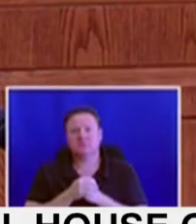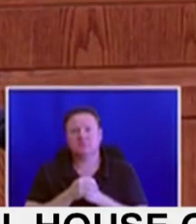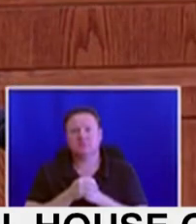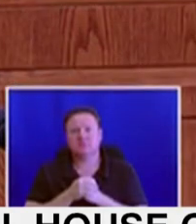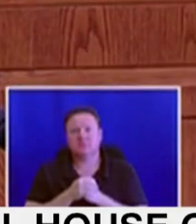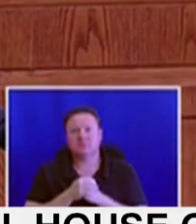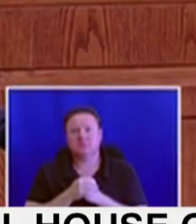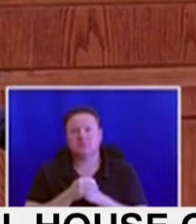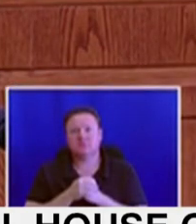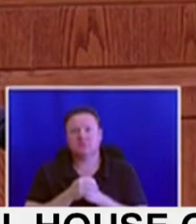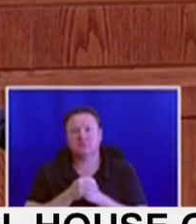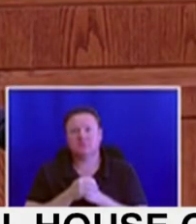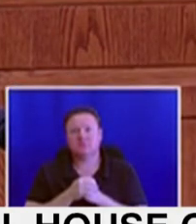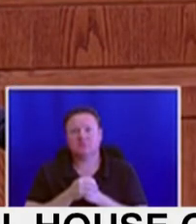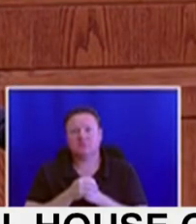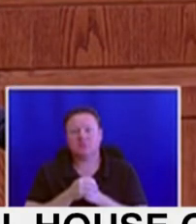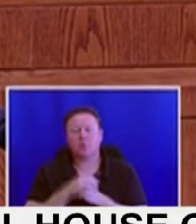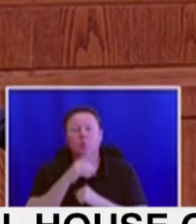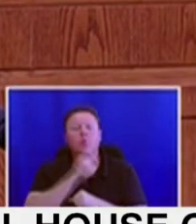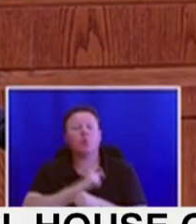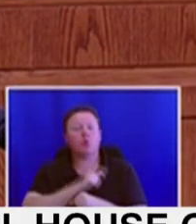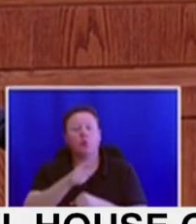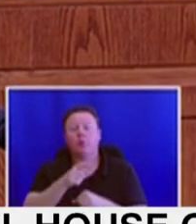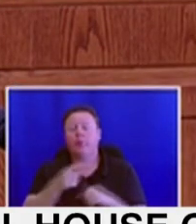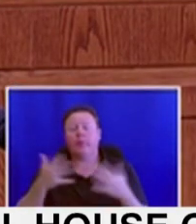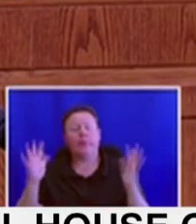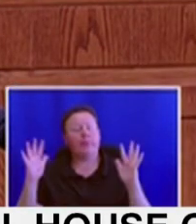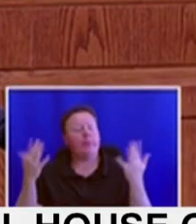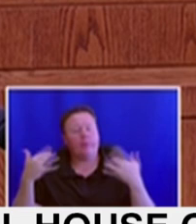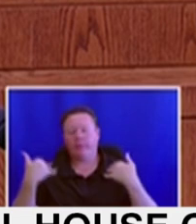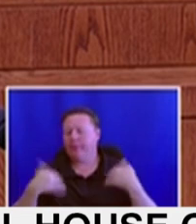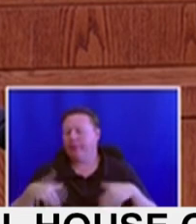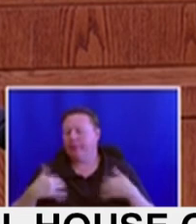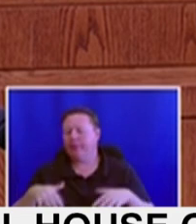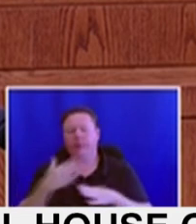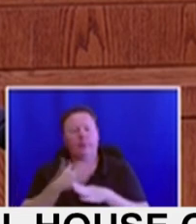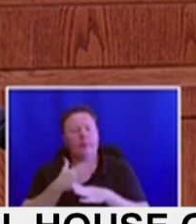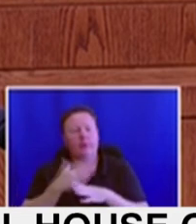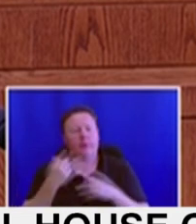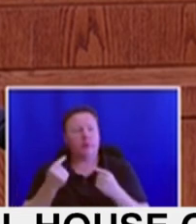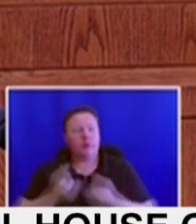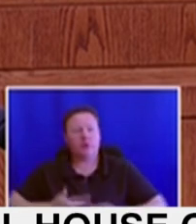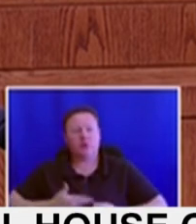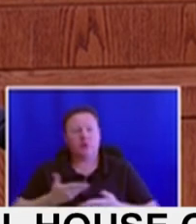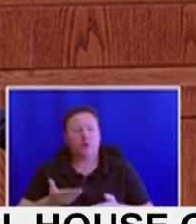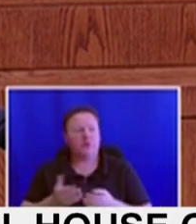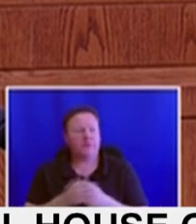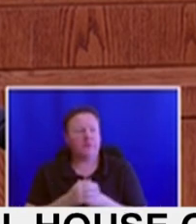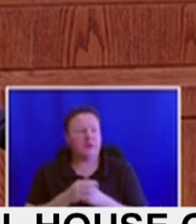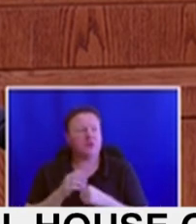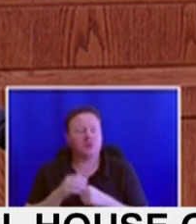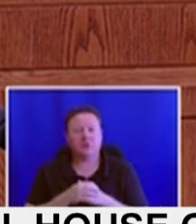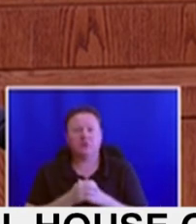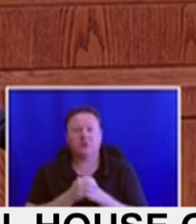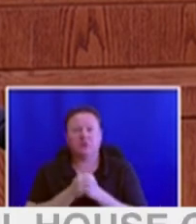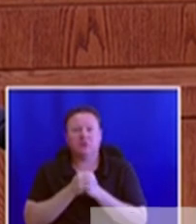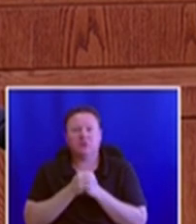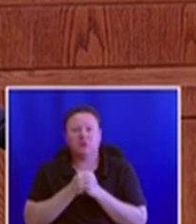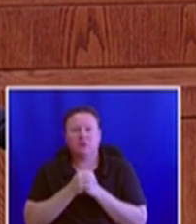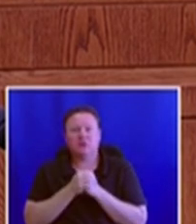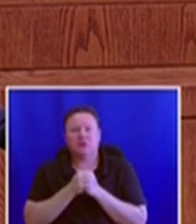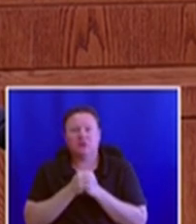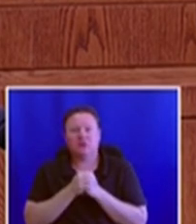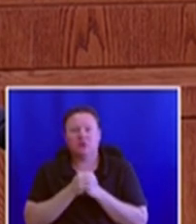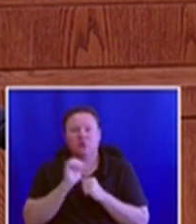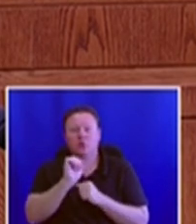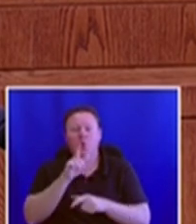really distinguish yourself as you served our nation. You leave a formidable legacy